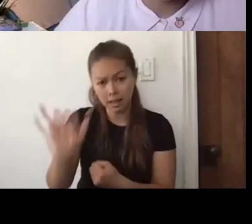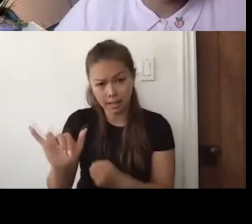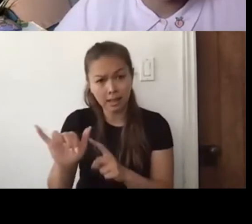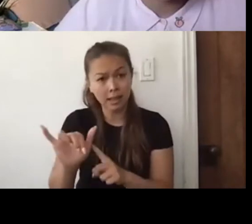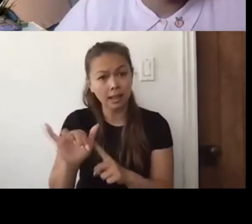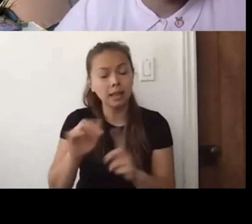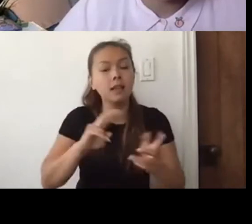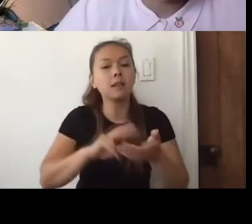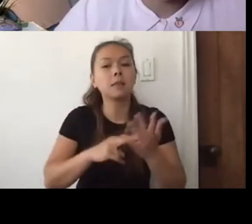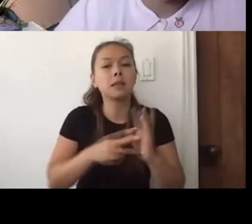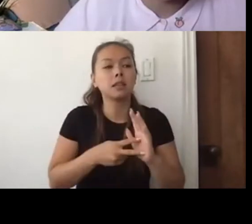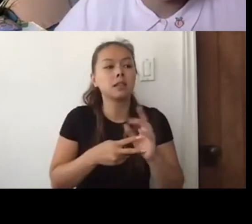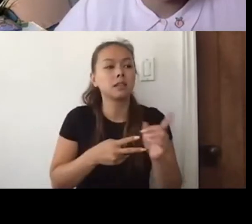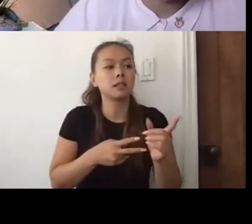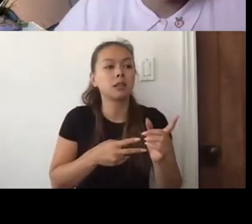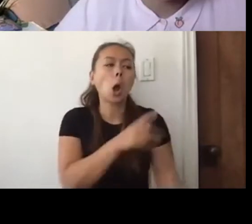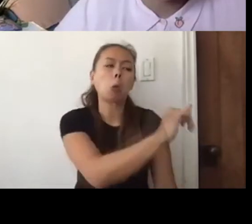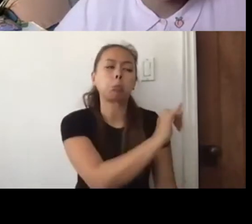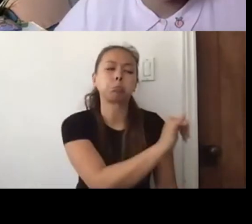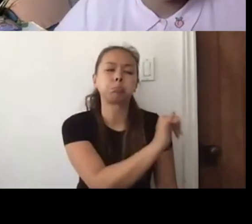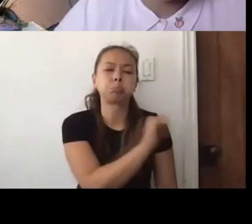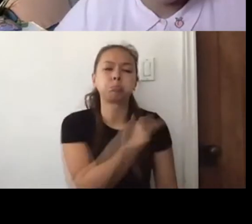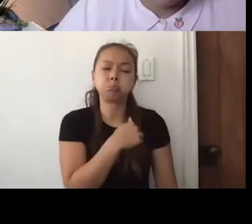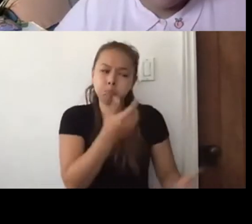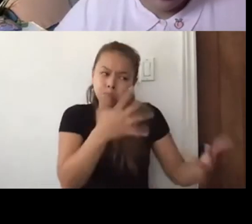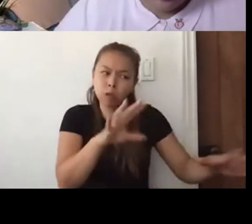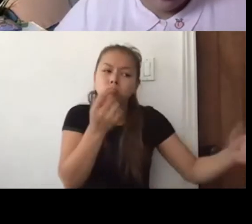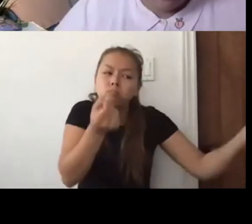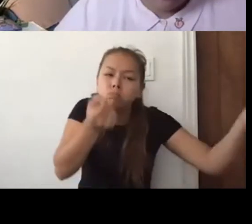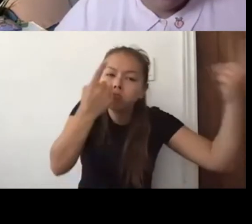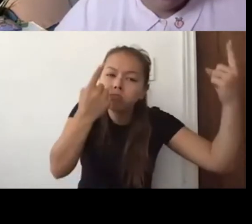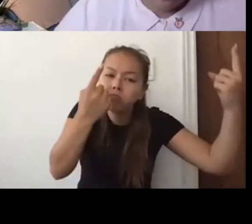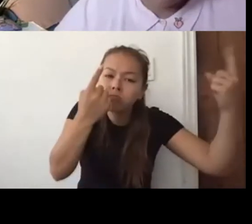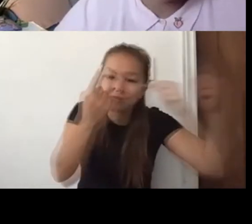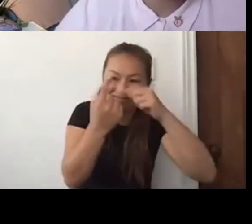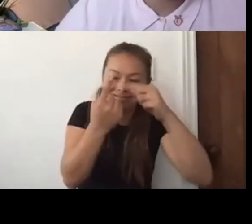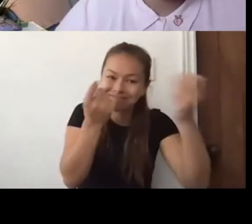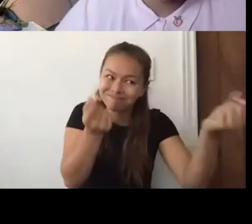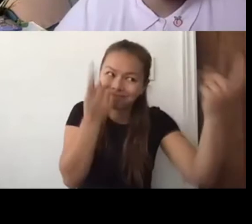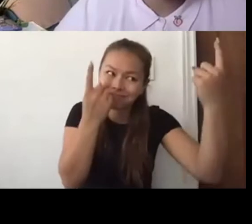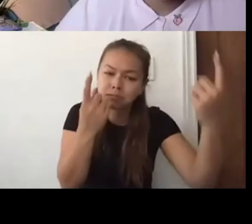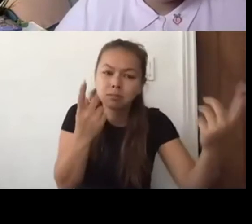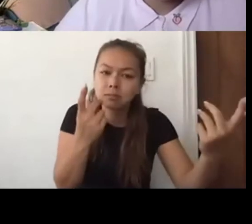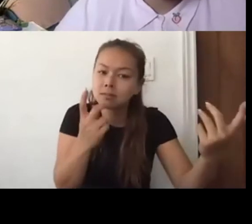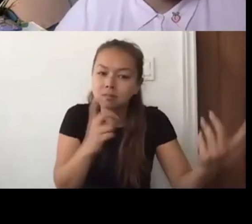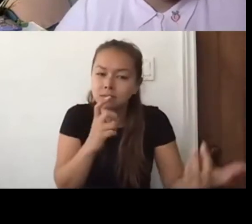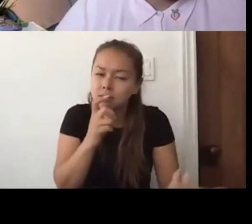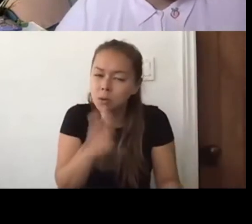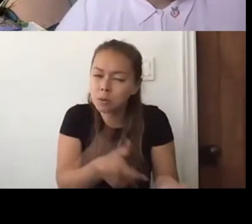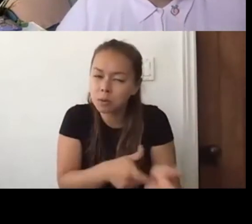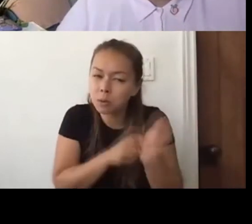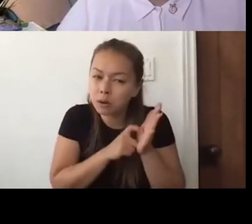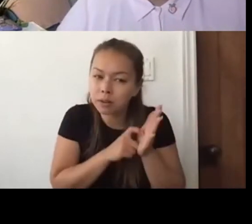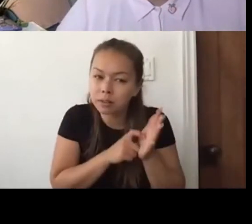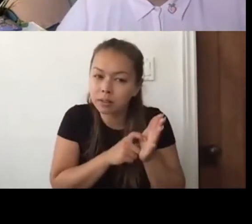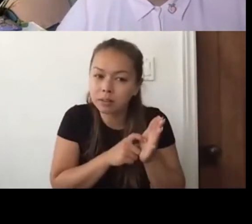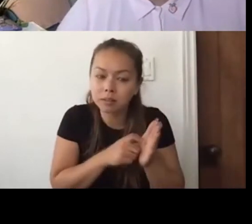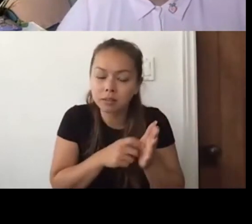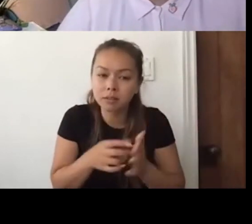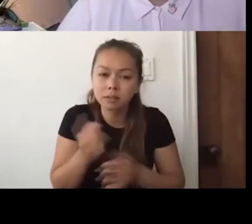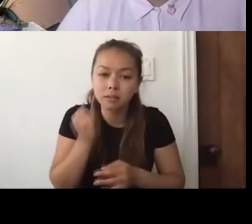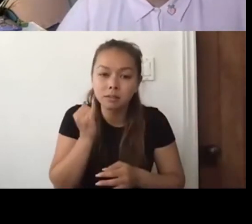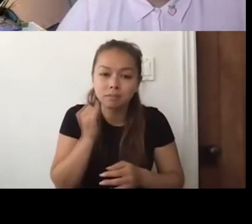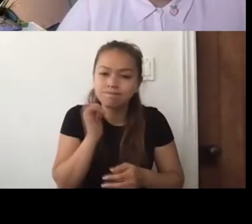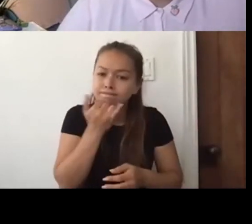that's not my focus right now. It's making sure that you have what you need, the resources and the capacity to live your